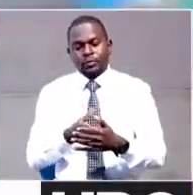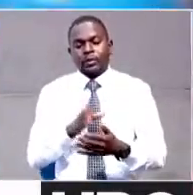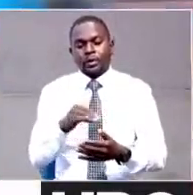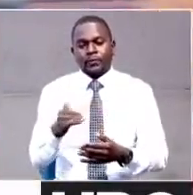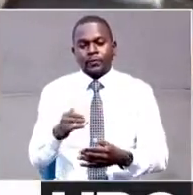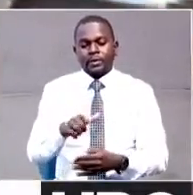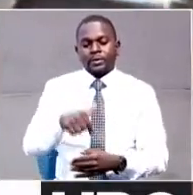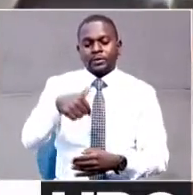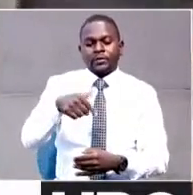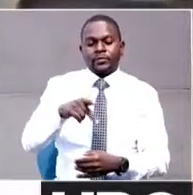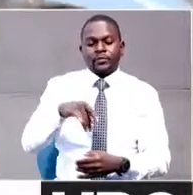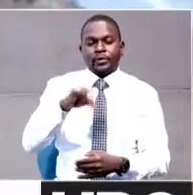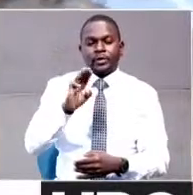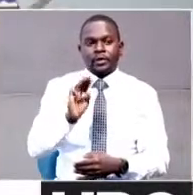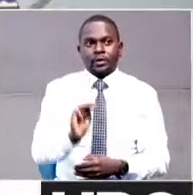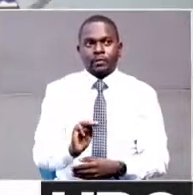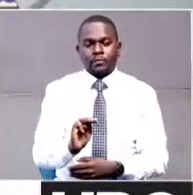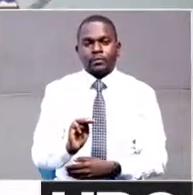7 p.m.